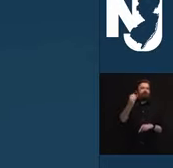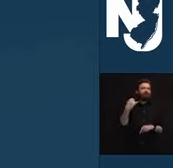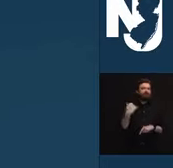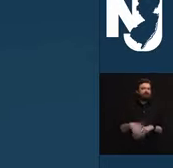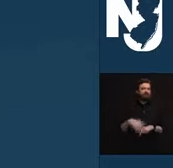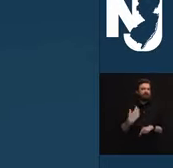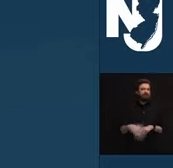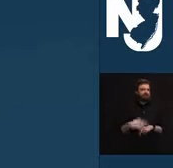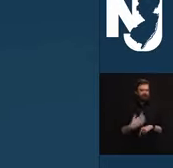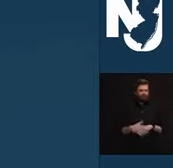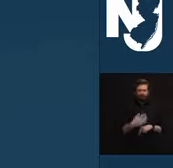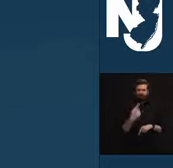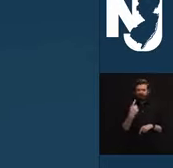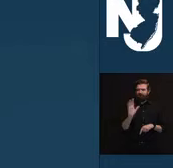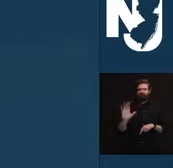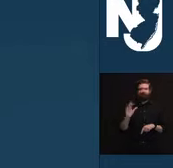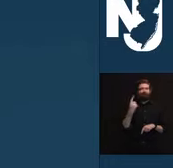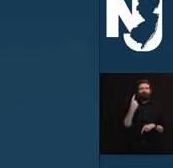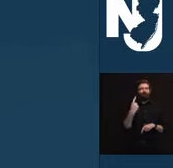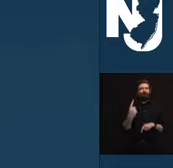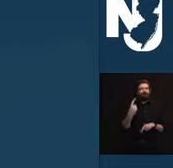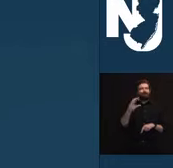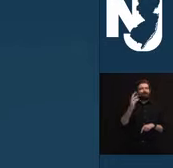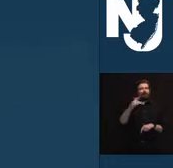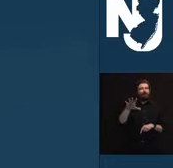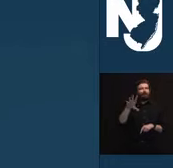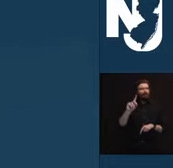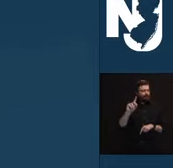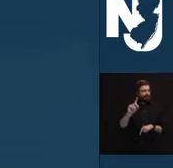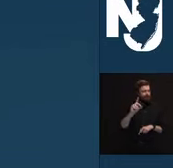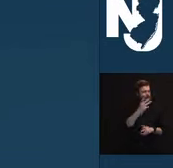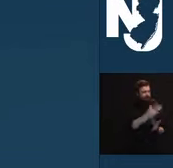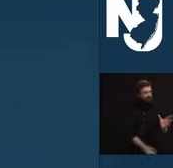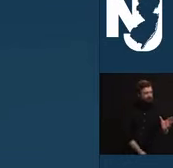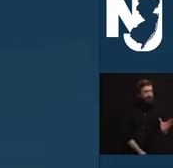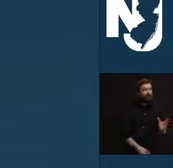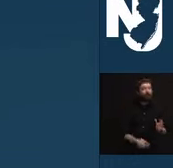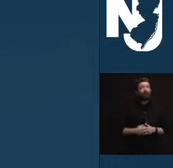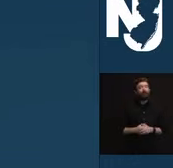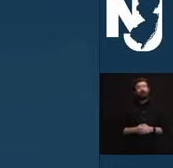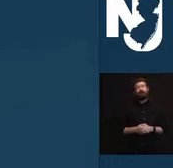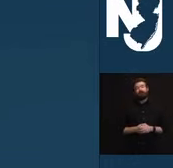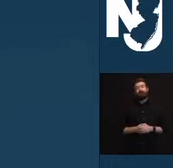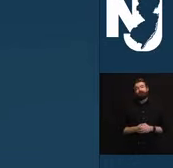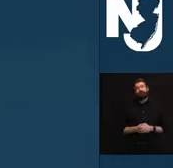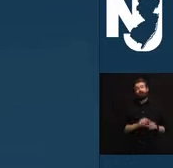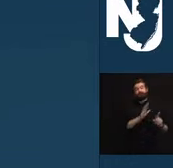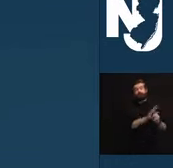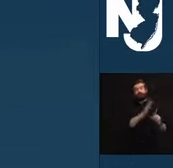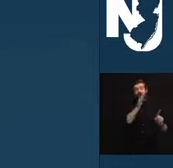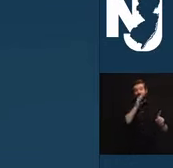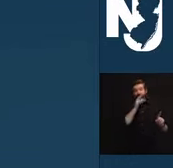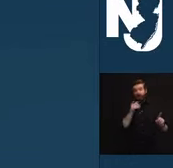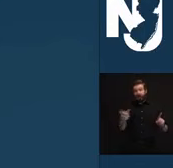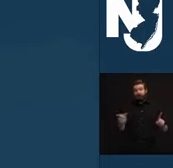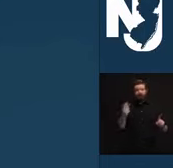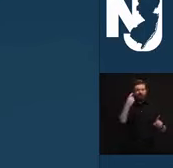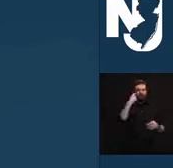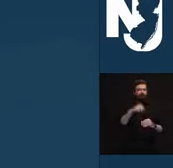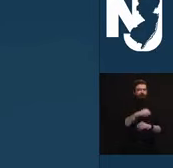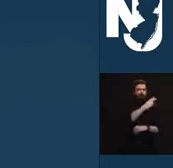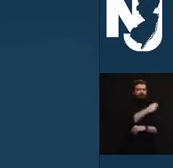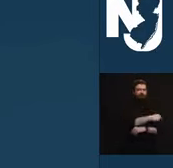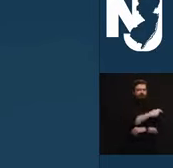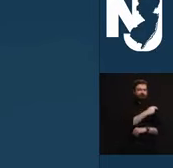child. And Raquel just recently left the hospital herself following her own battle with COVID-19, and